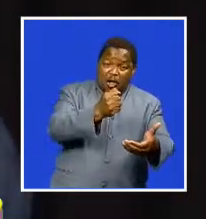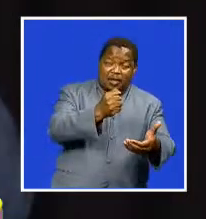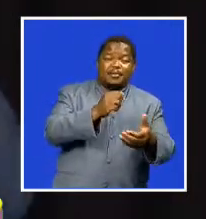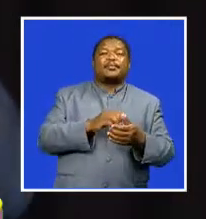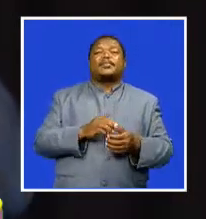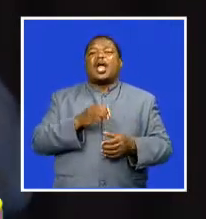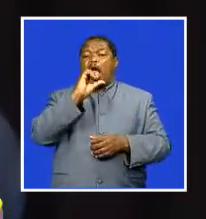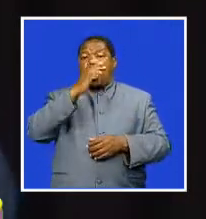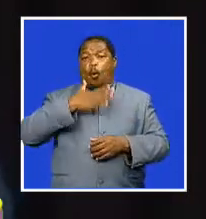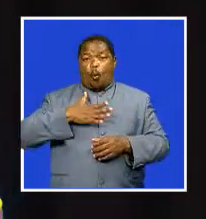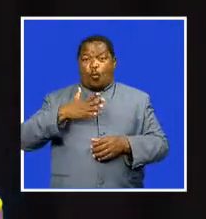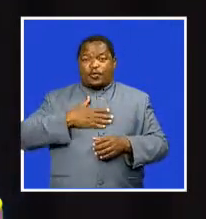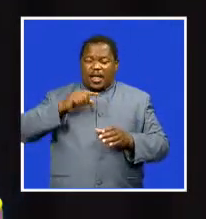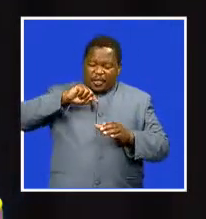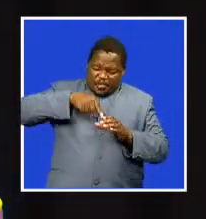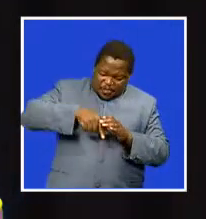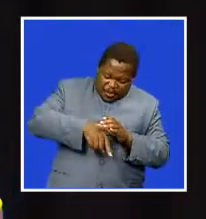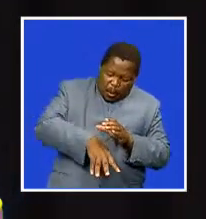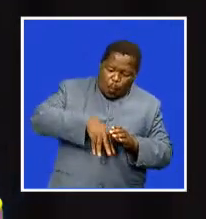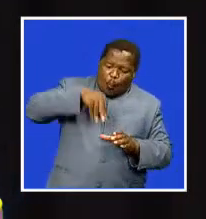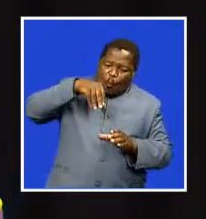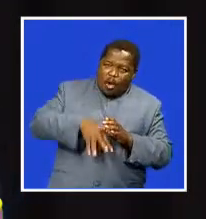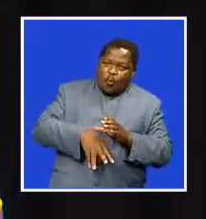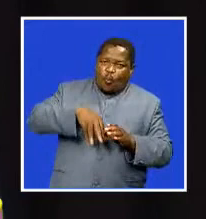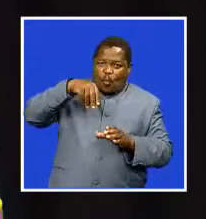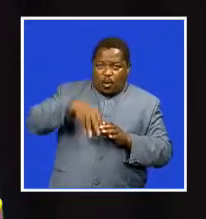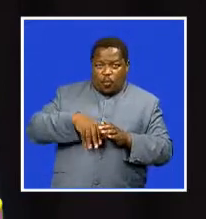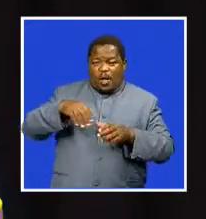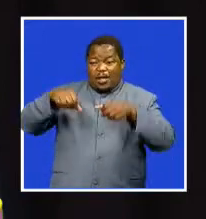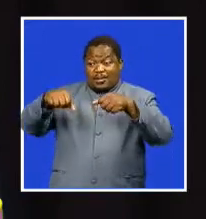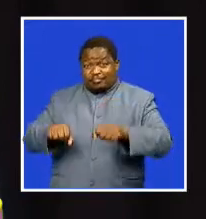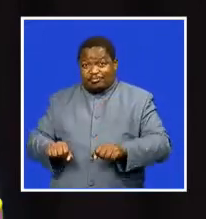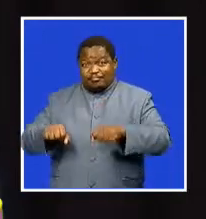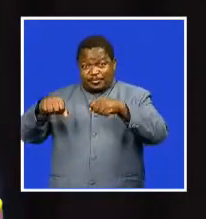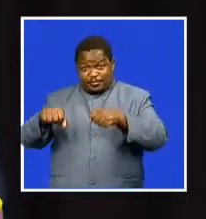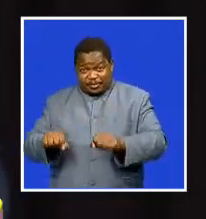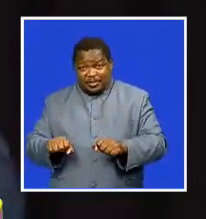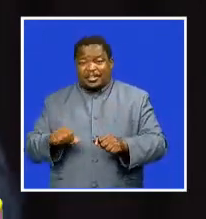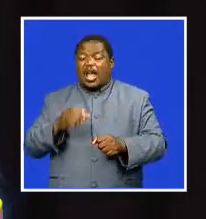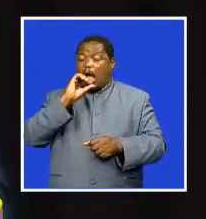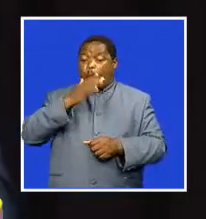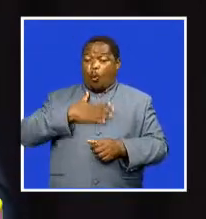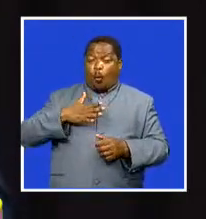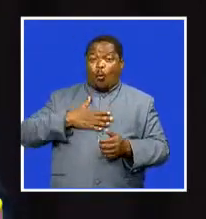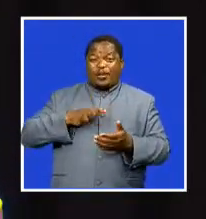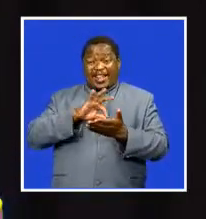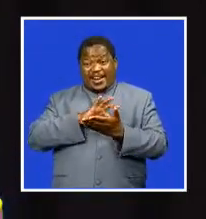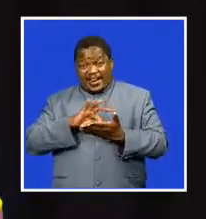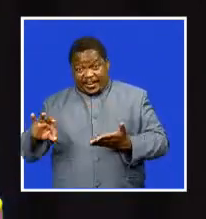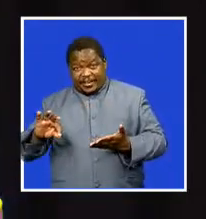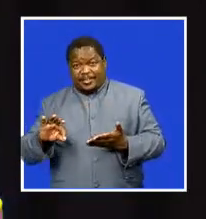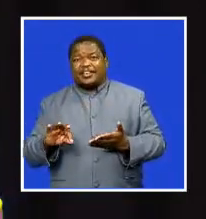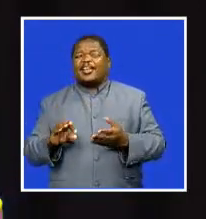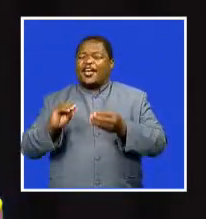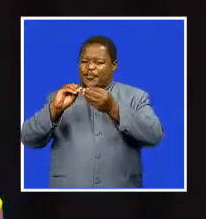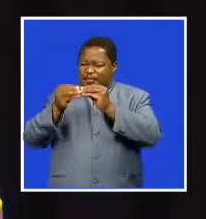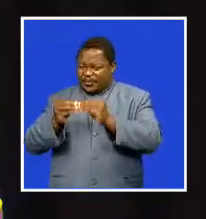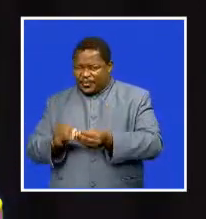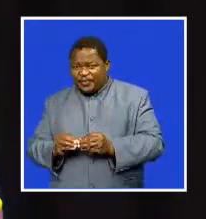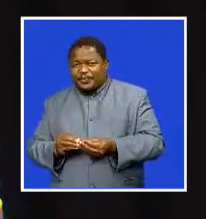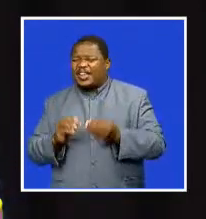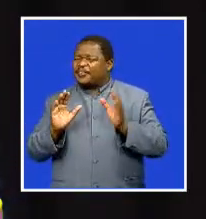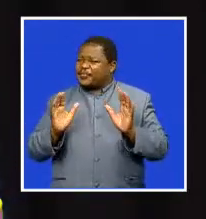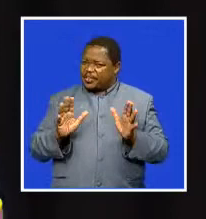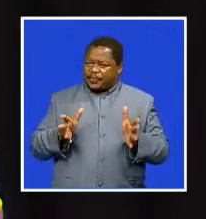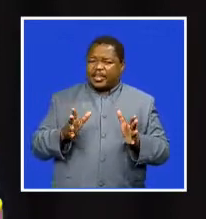boreholes lonke lelivela kangwane kuze kuthi bantu batokhona kuba nemanti lahlobile bakhonene